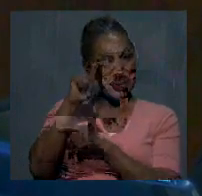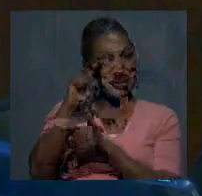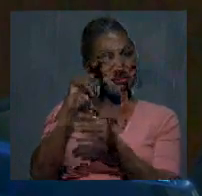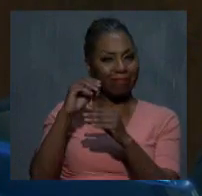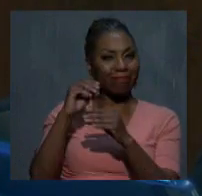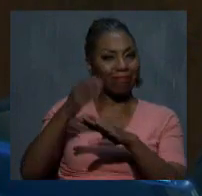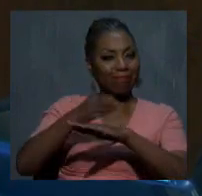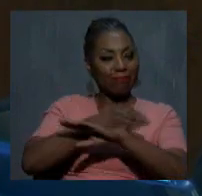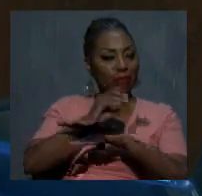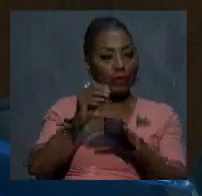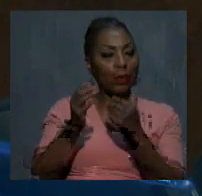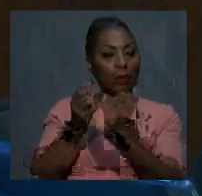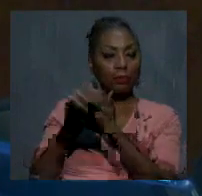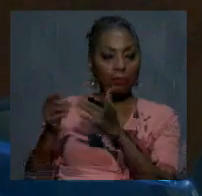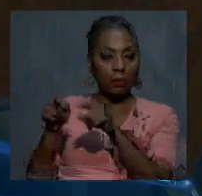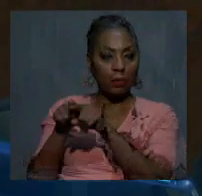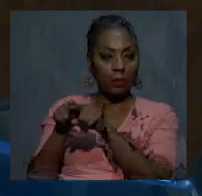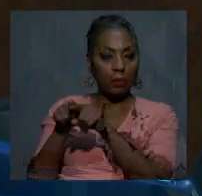to